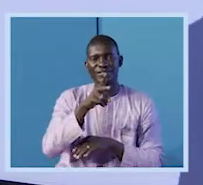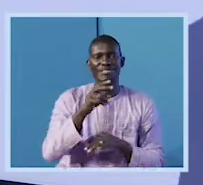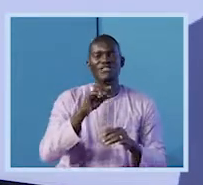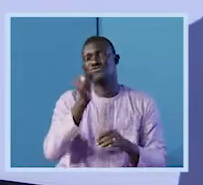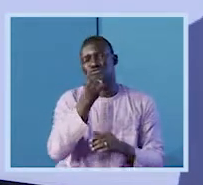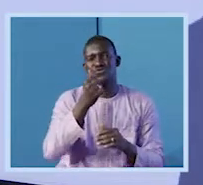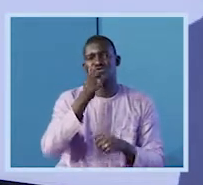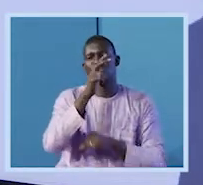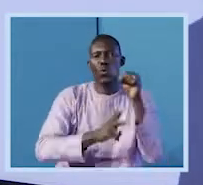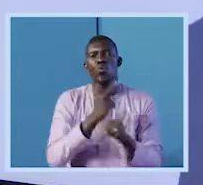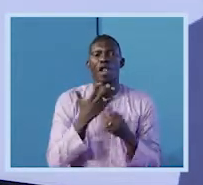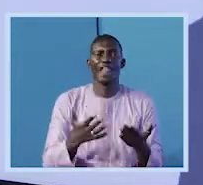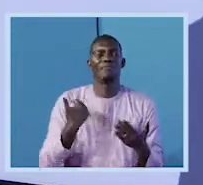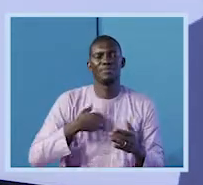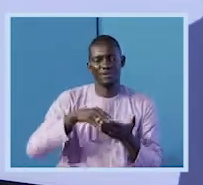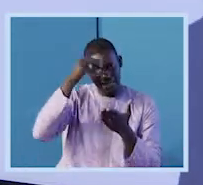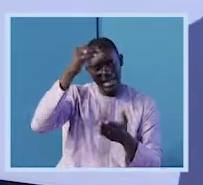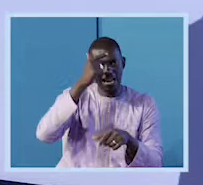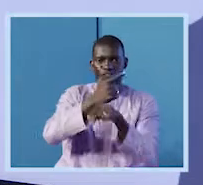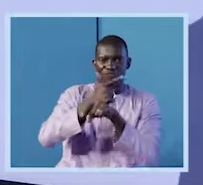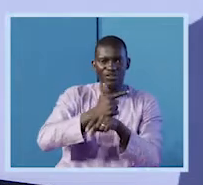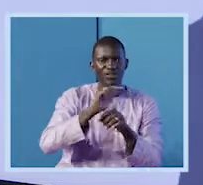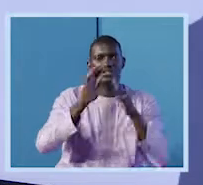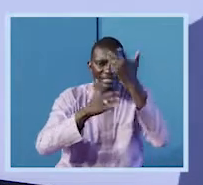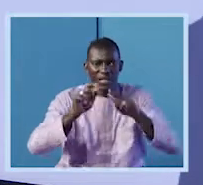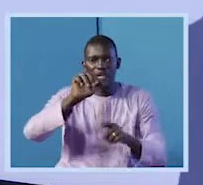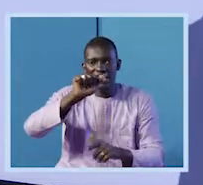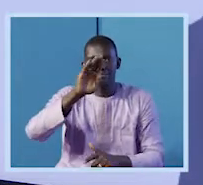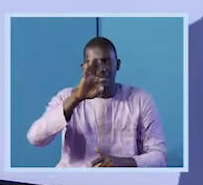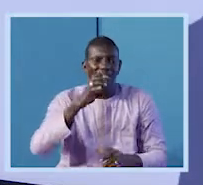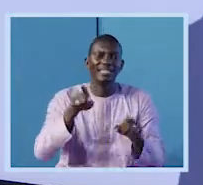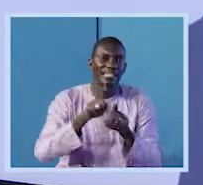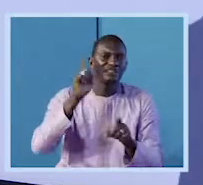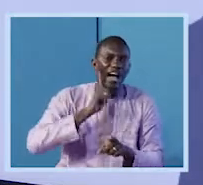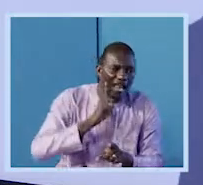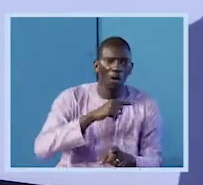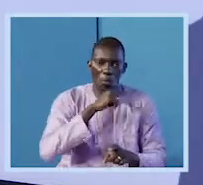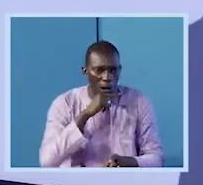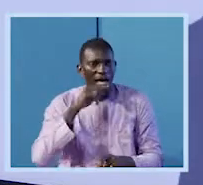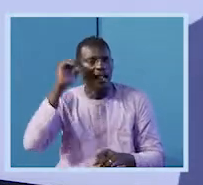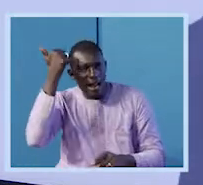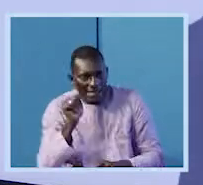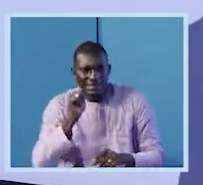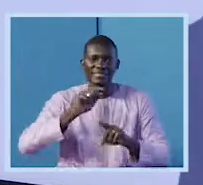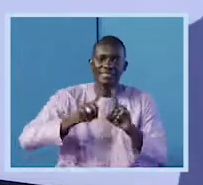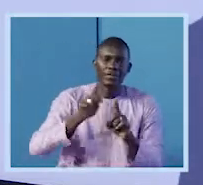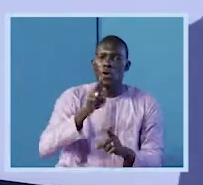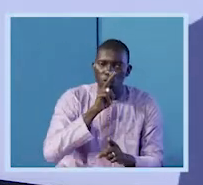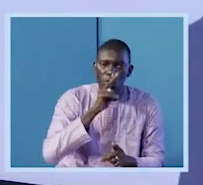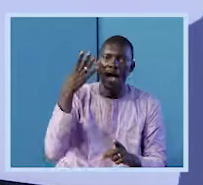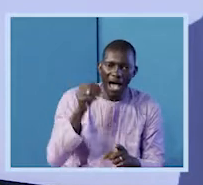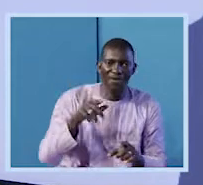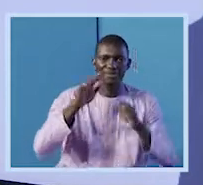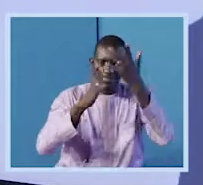people are shifting, learning from the old from the one that we were using before to the new way of learning. That is